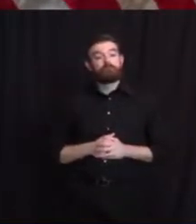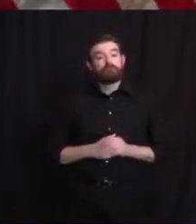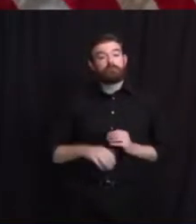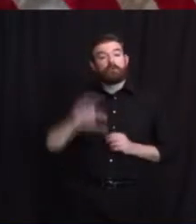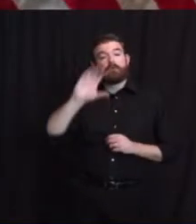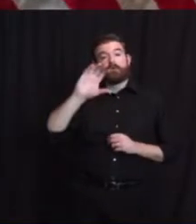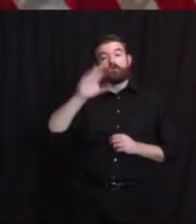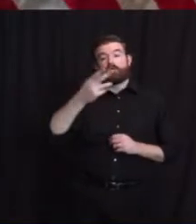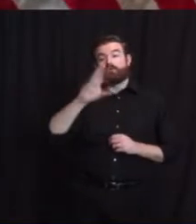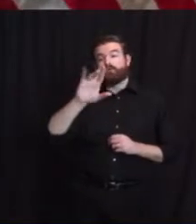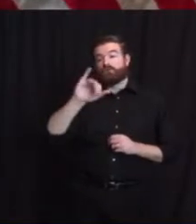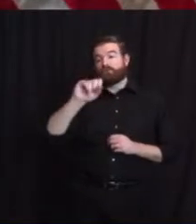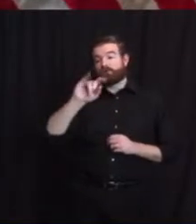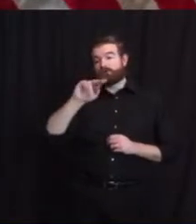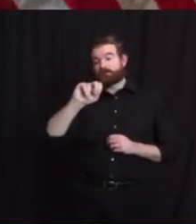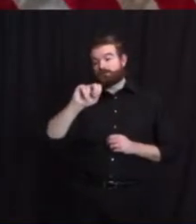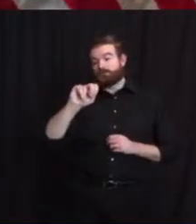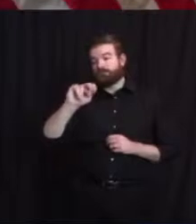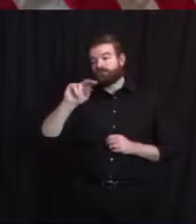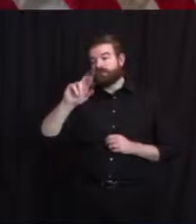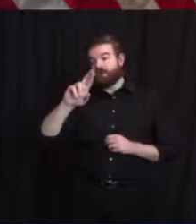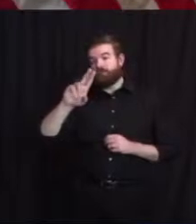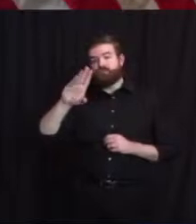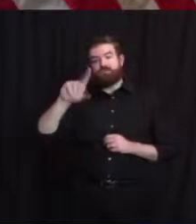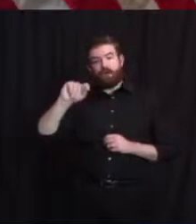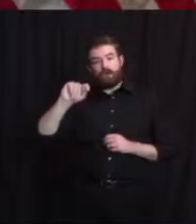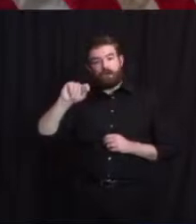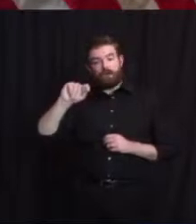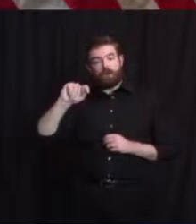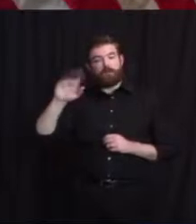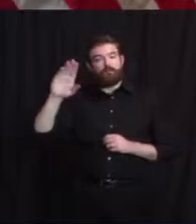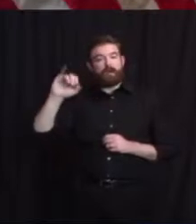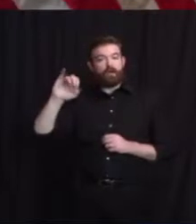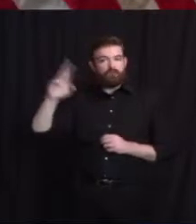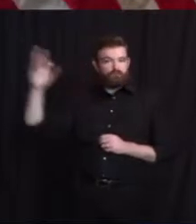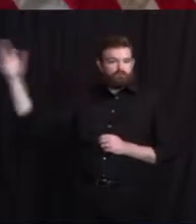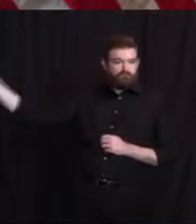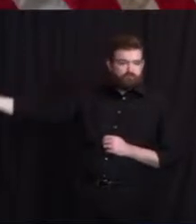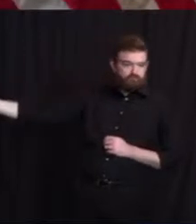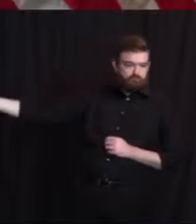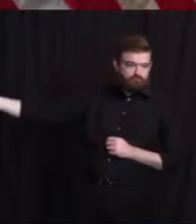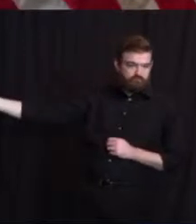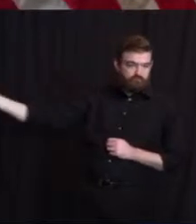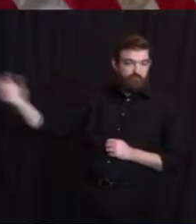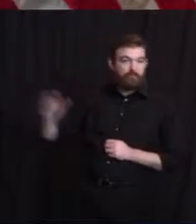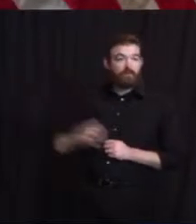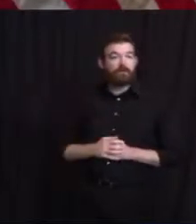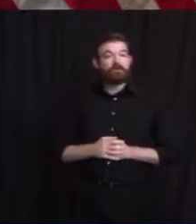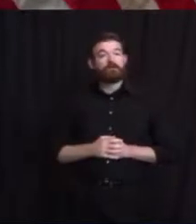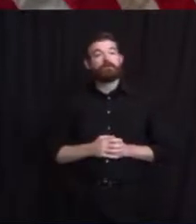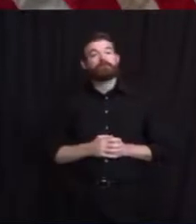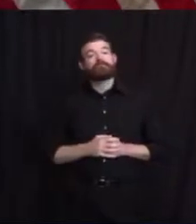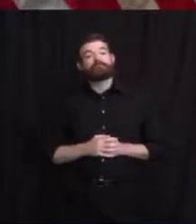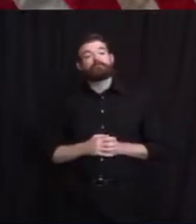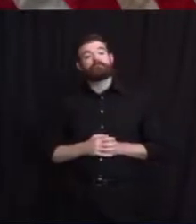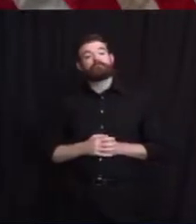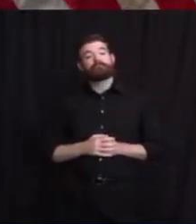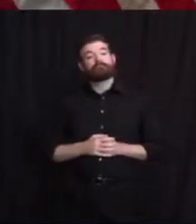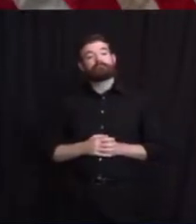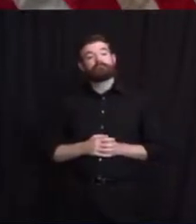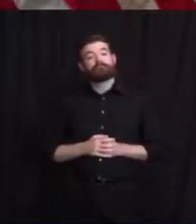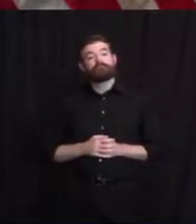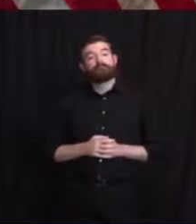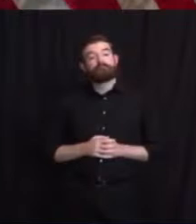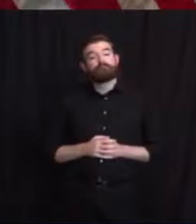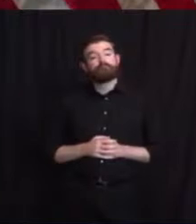statistic that stuck with me, Christine, was the reduction in reported abuse,